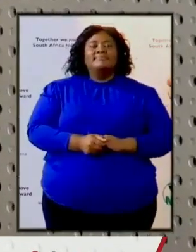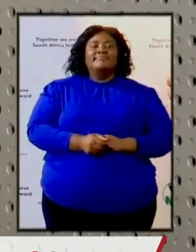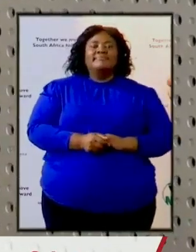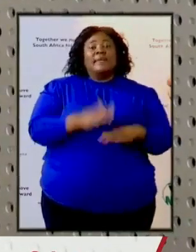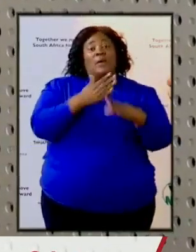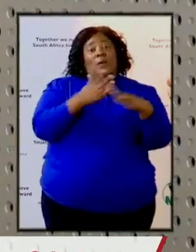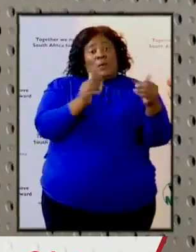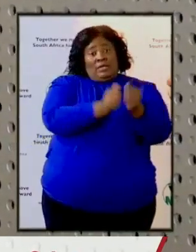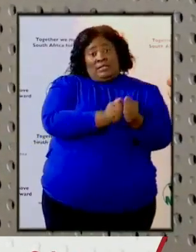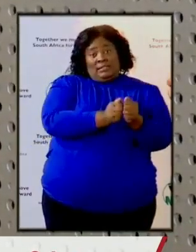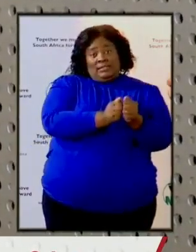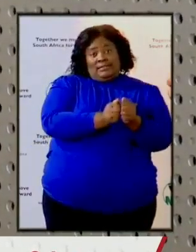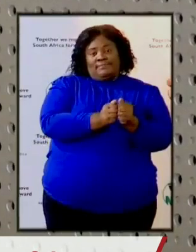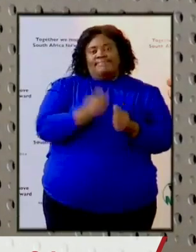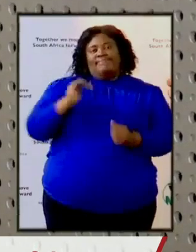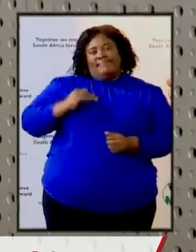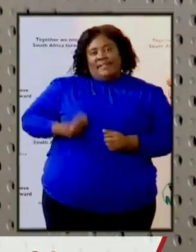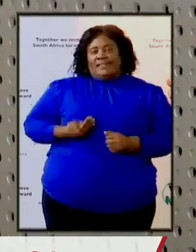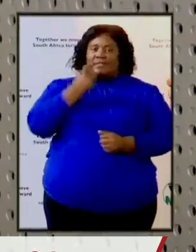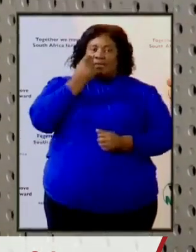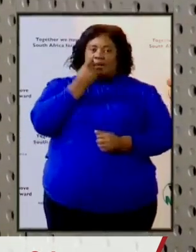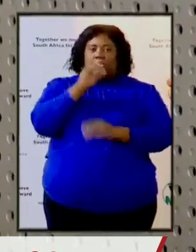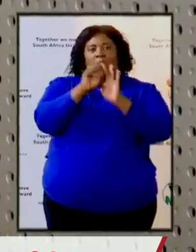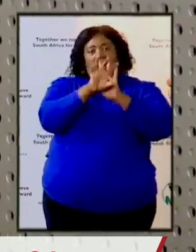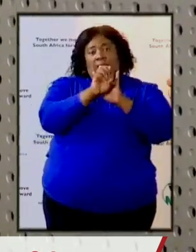colleagues, ladies and gentlemen of the media,